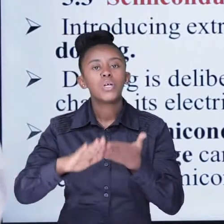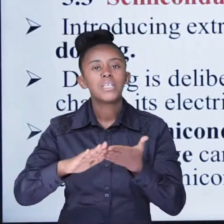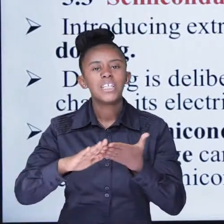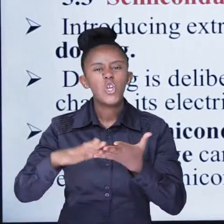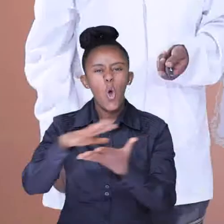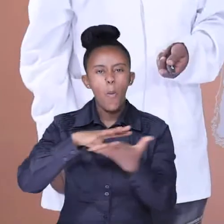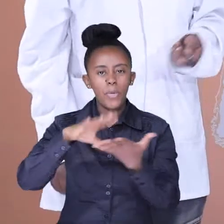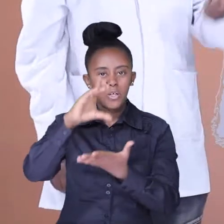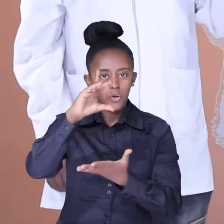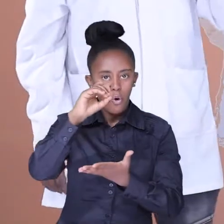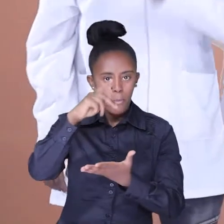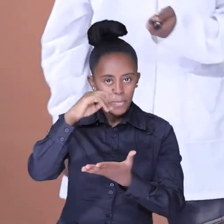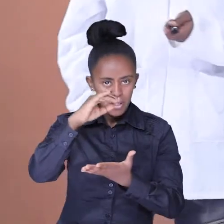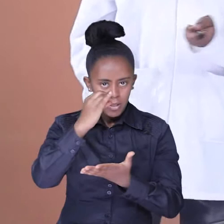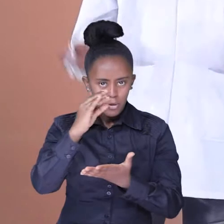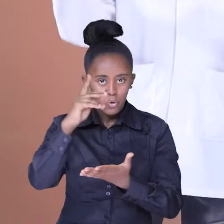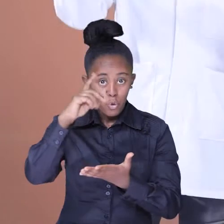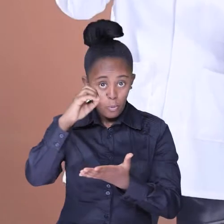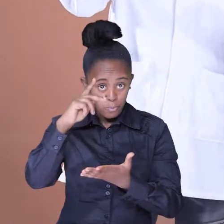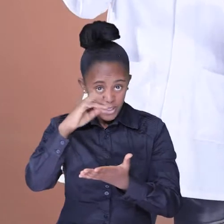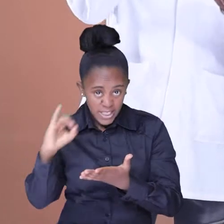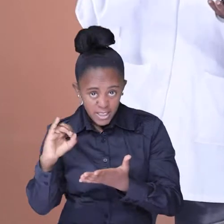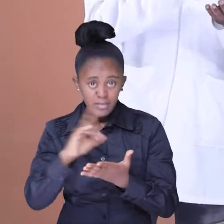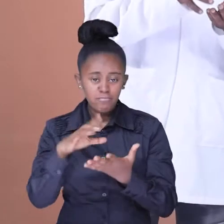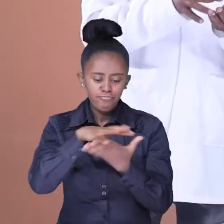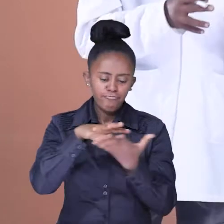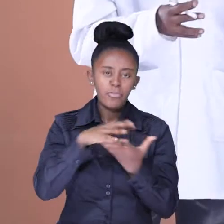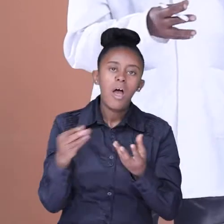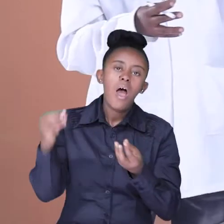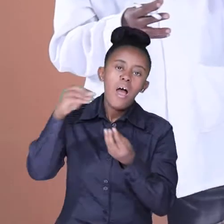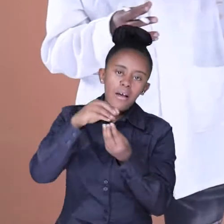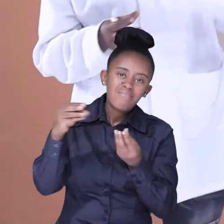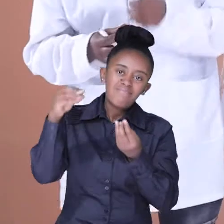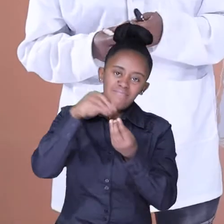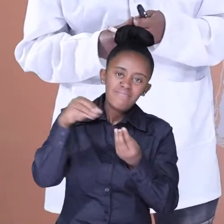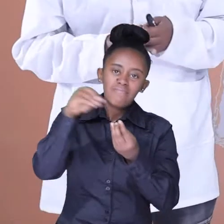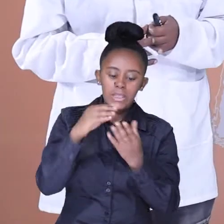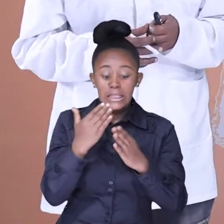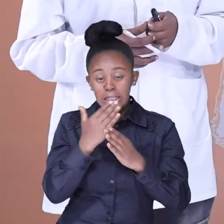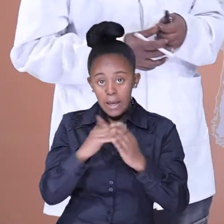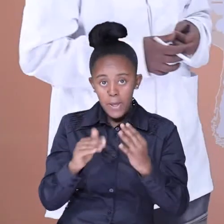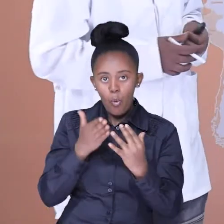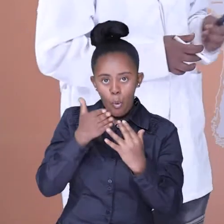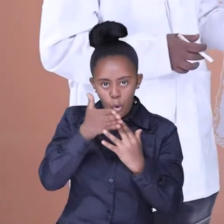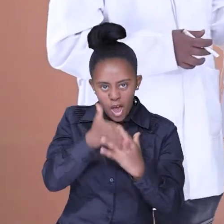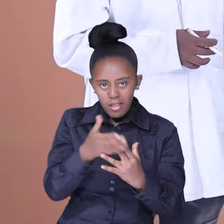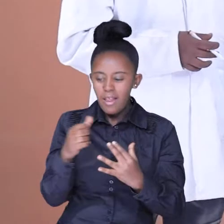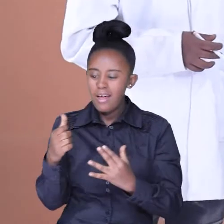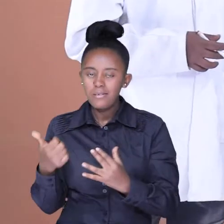doping. Doping means adding semiconductor to the other atoms. For